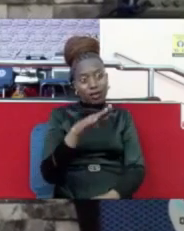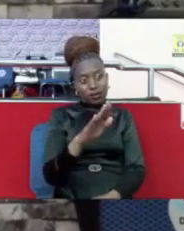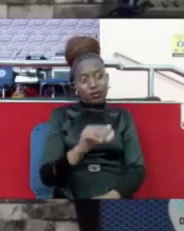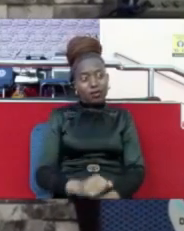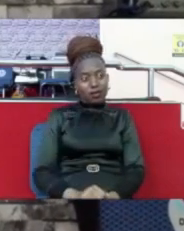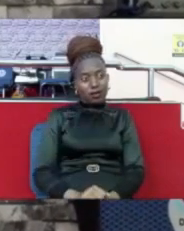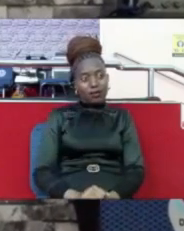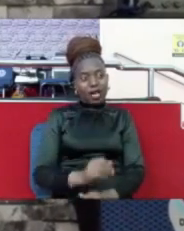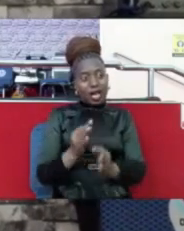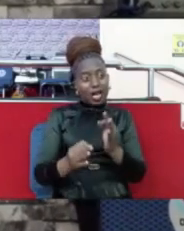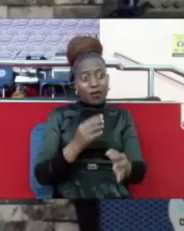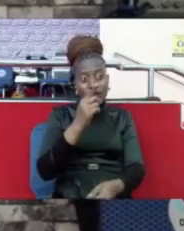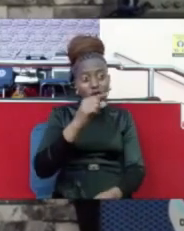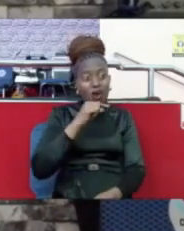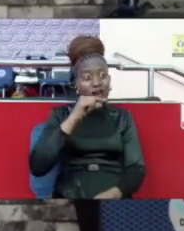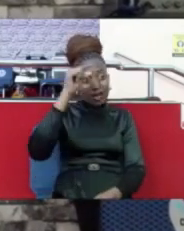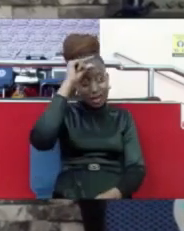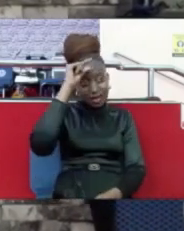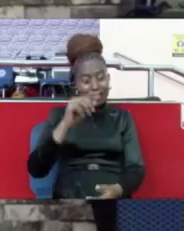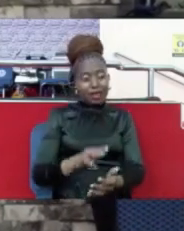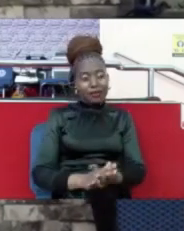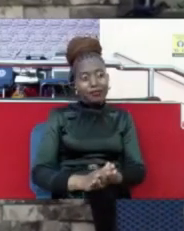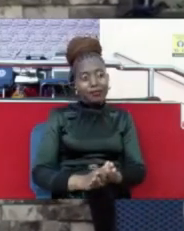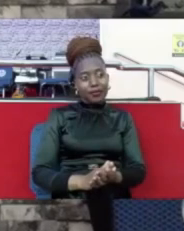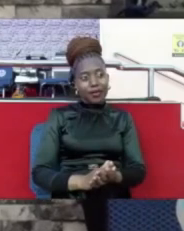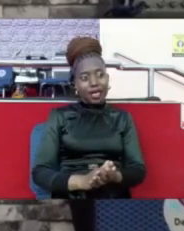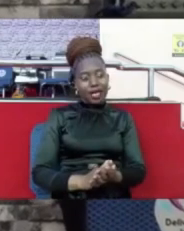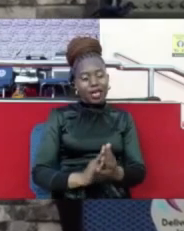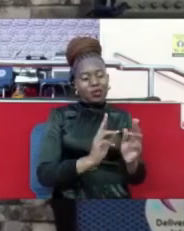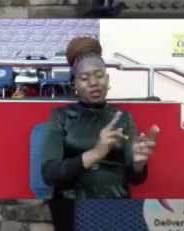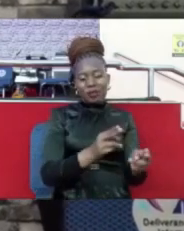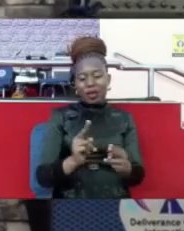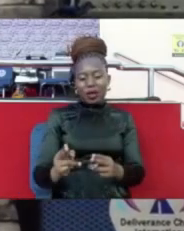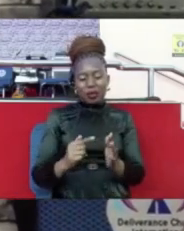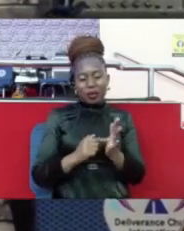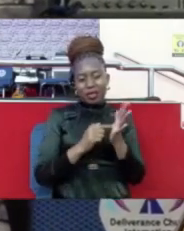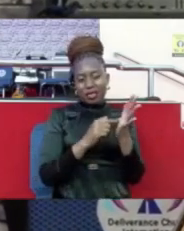If you're greedy, it'll become obvious.